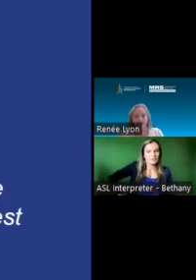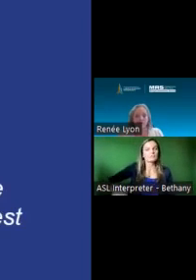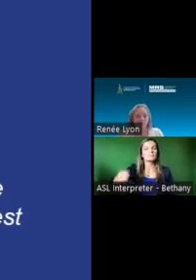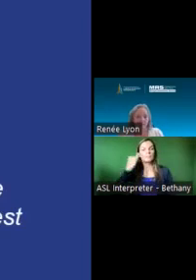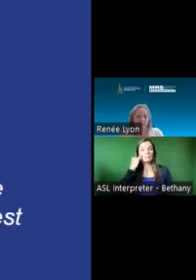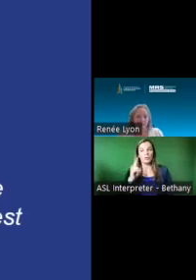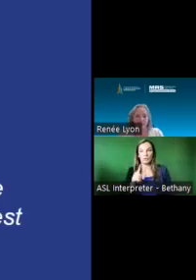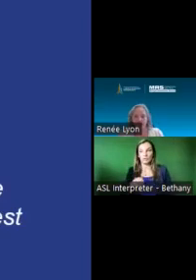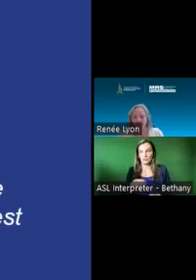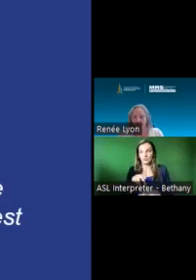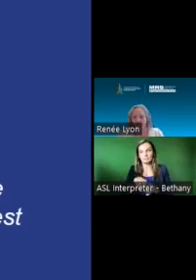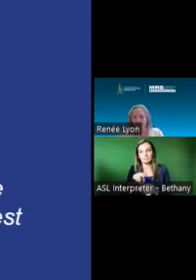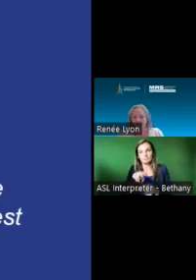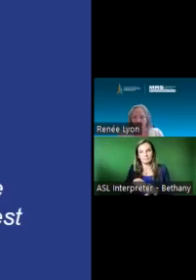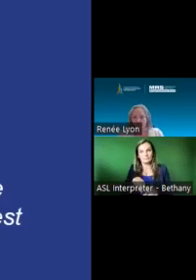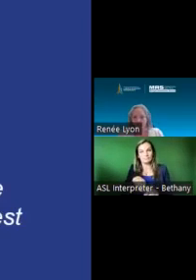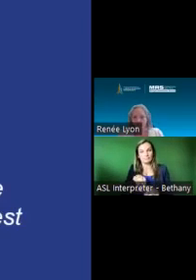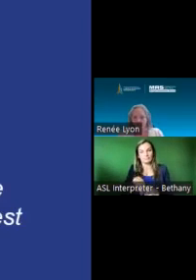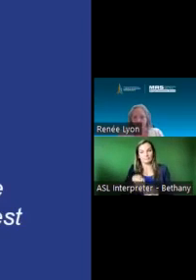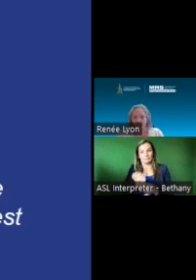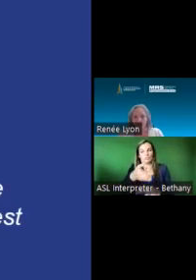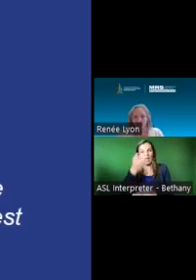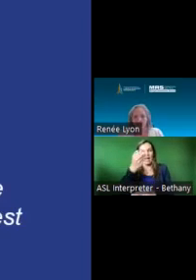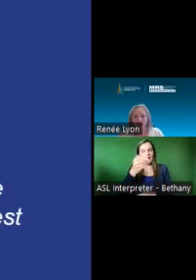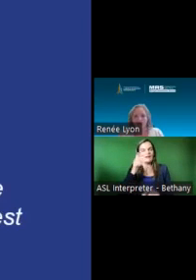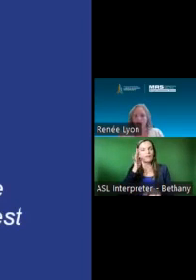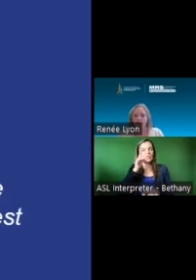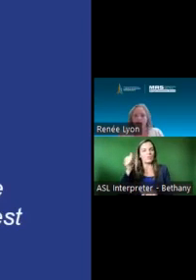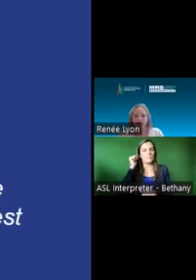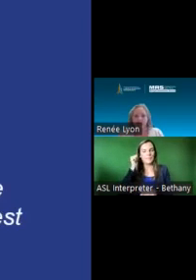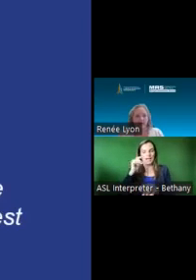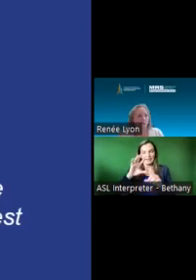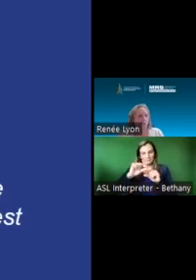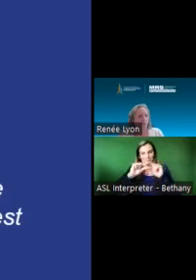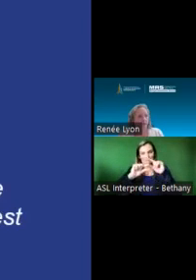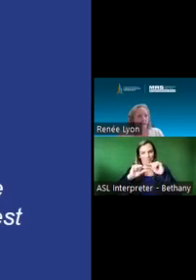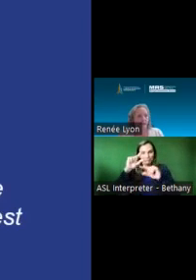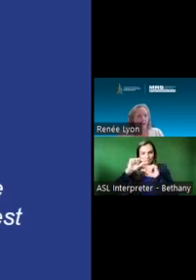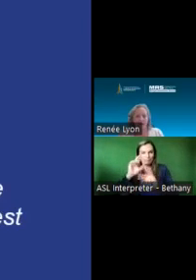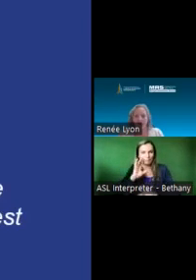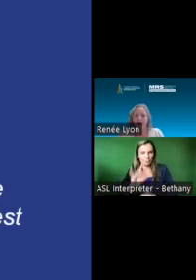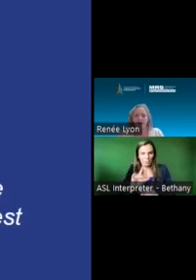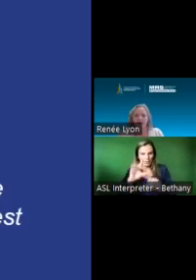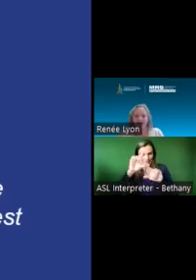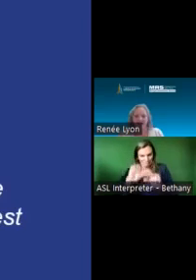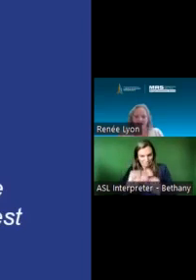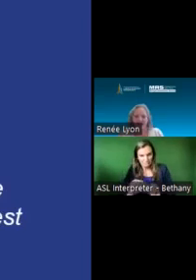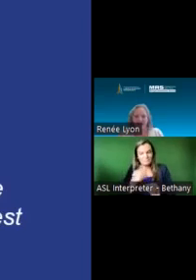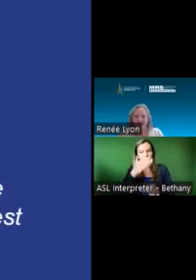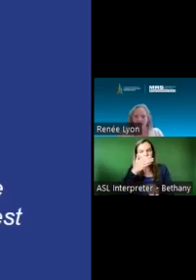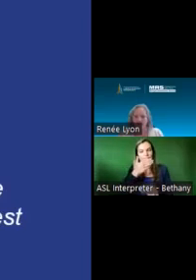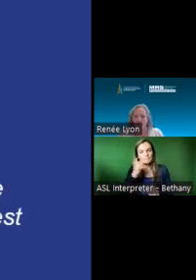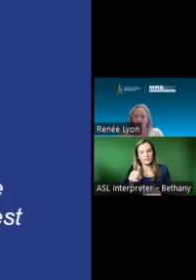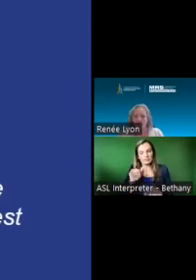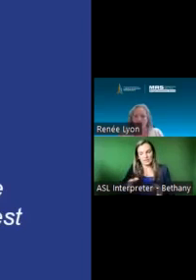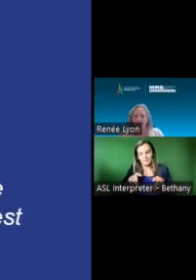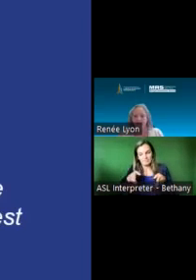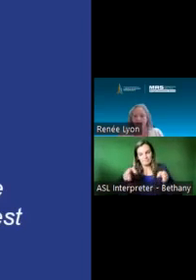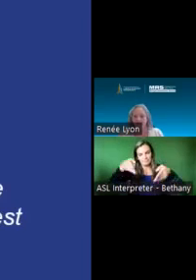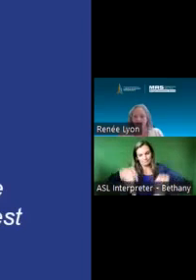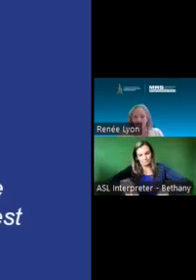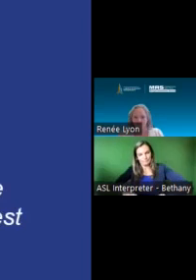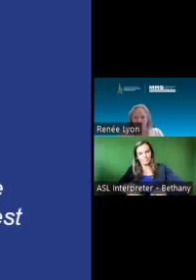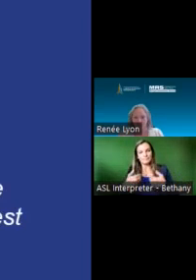curve and stresses the discs in your back. And you can see that we have 9